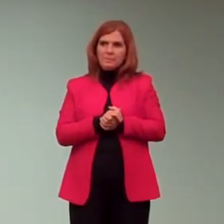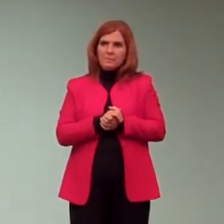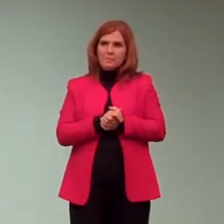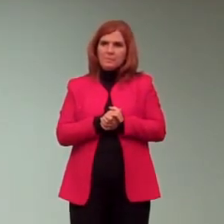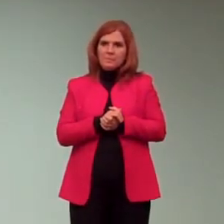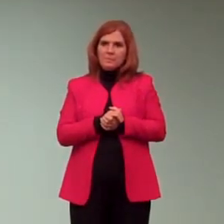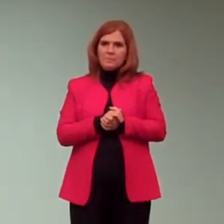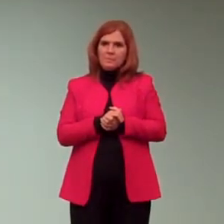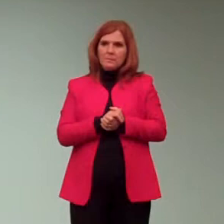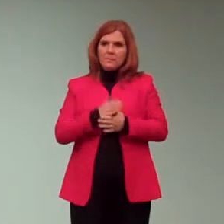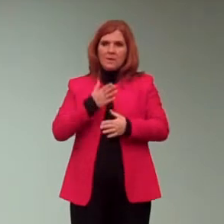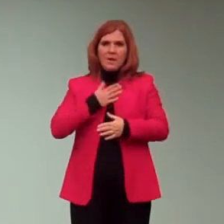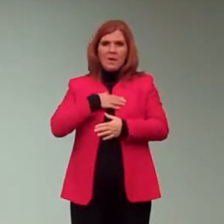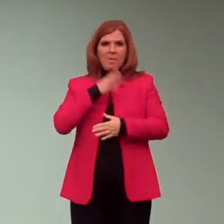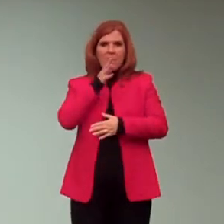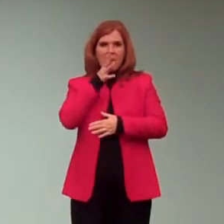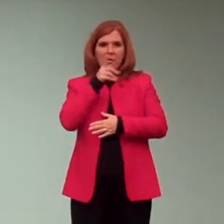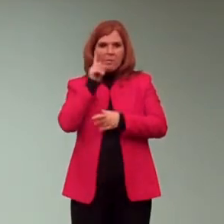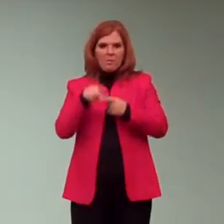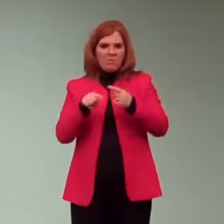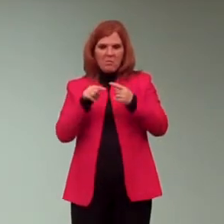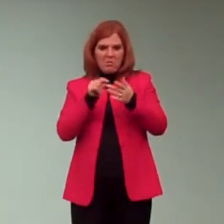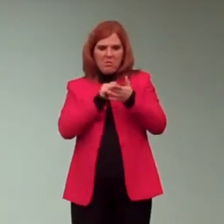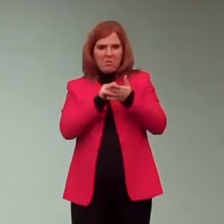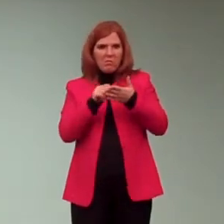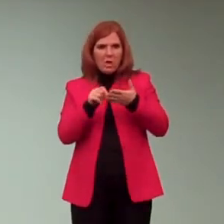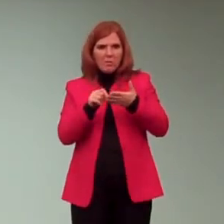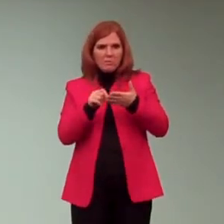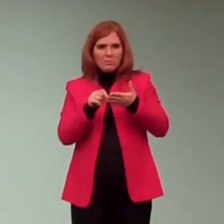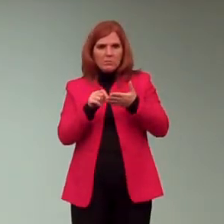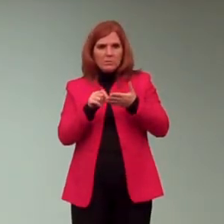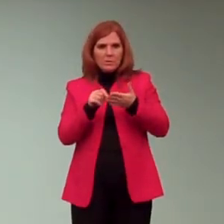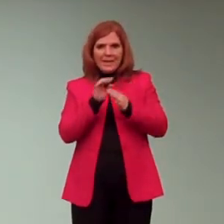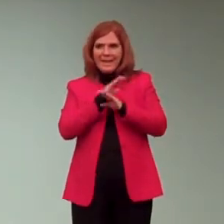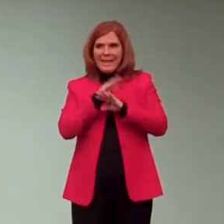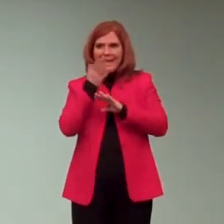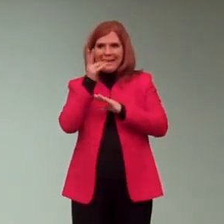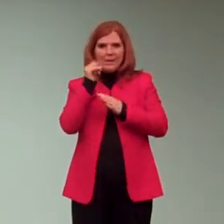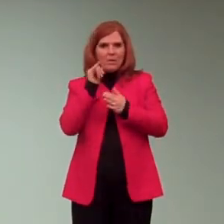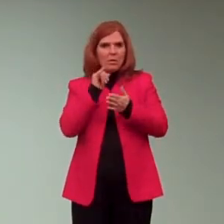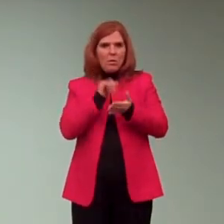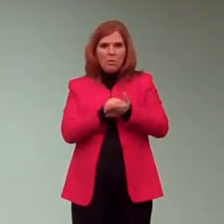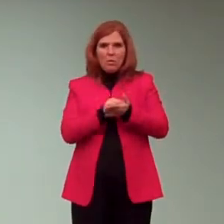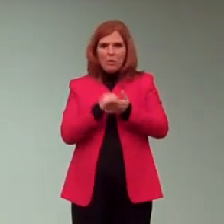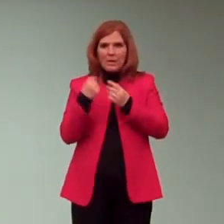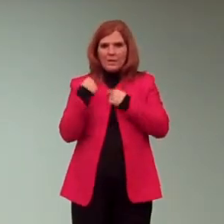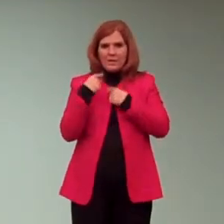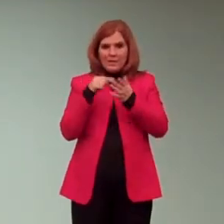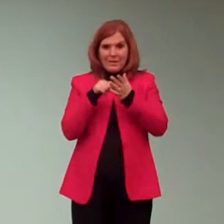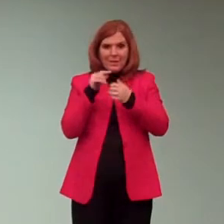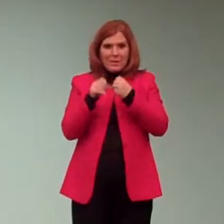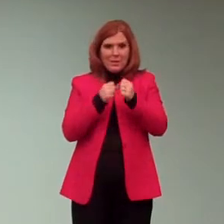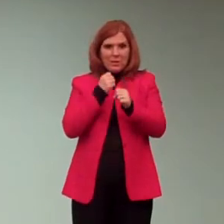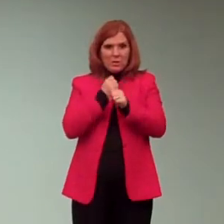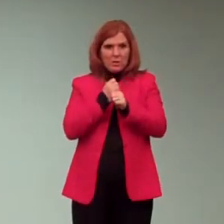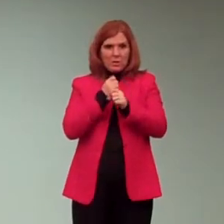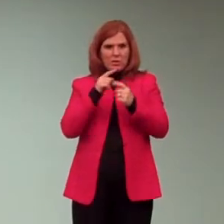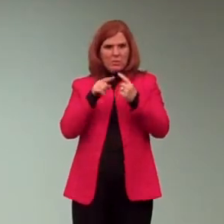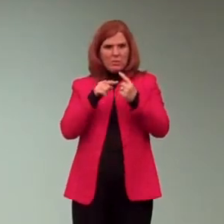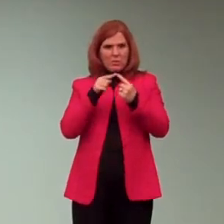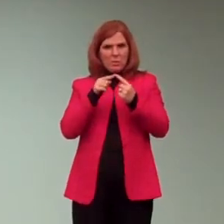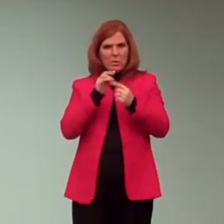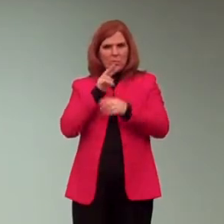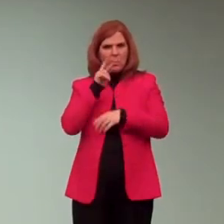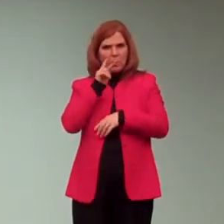Okay? My grandmother couldn't write. I didn't know that until earlier this year when we were looking at